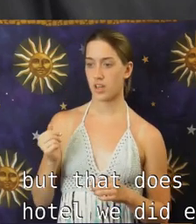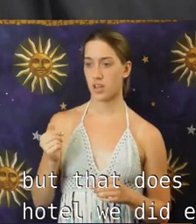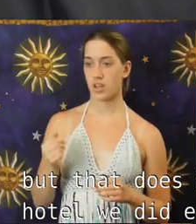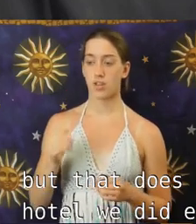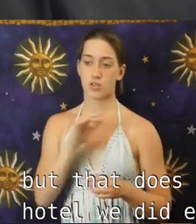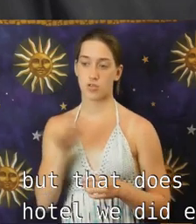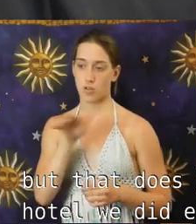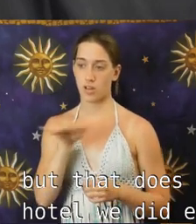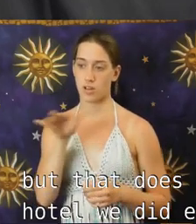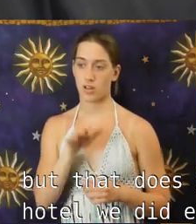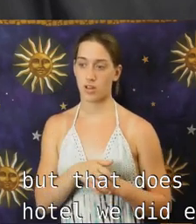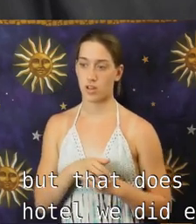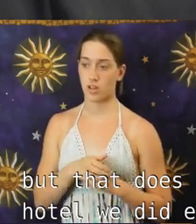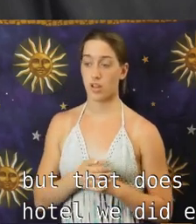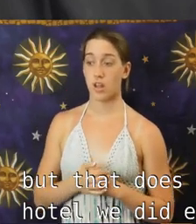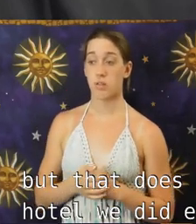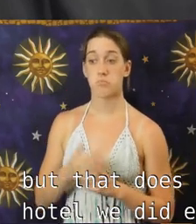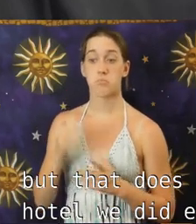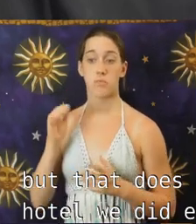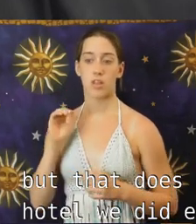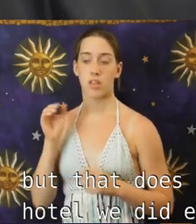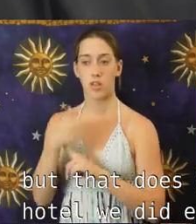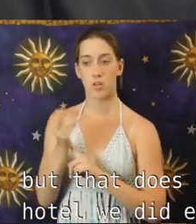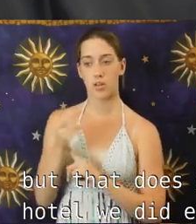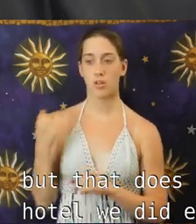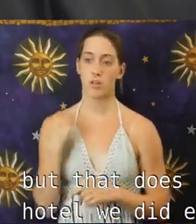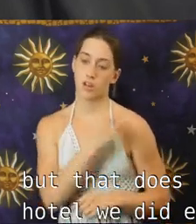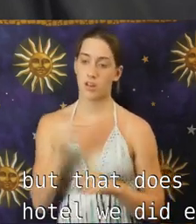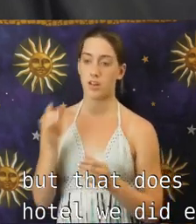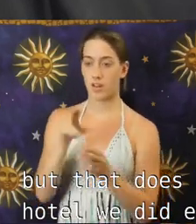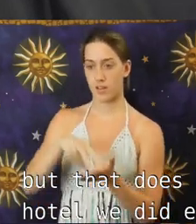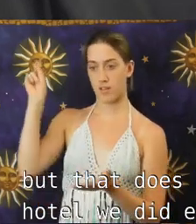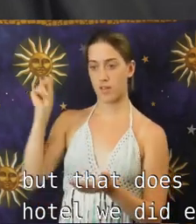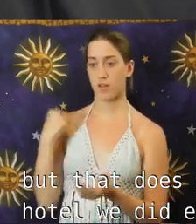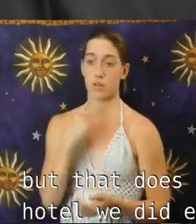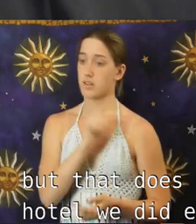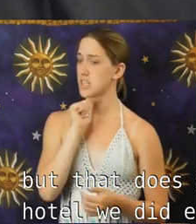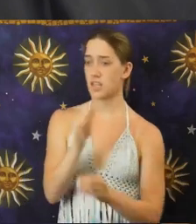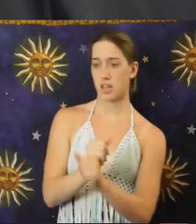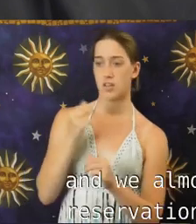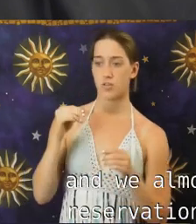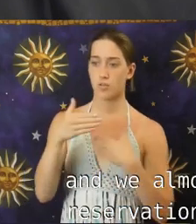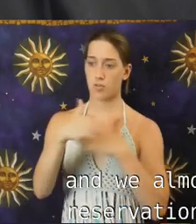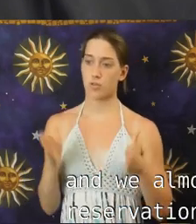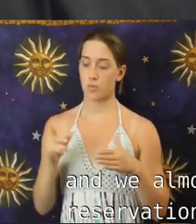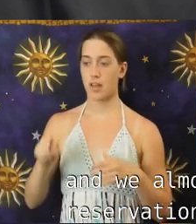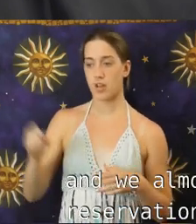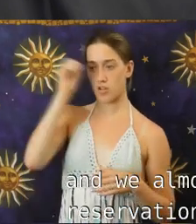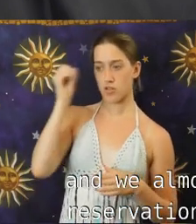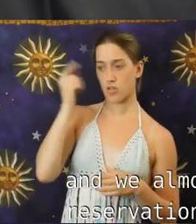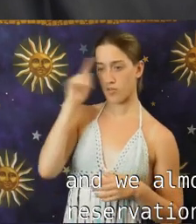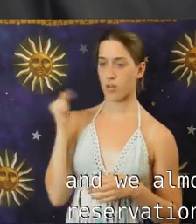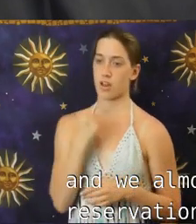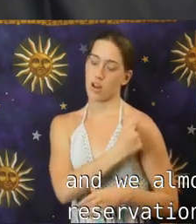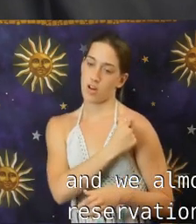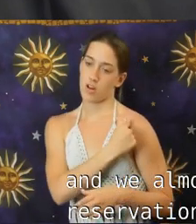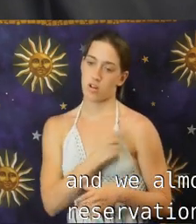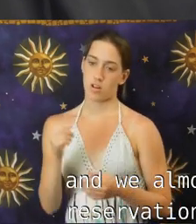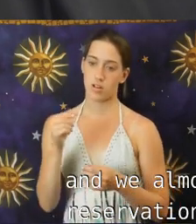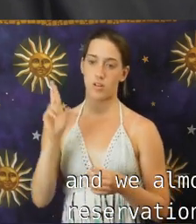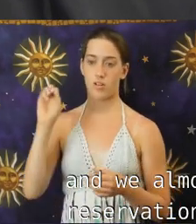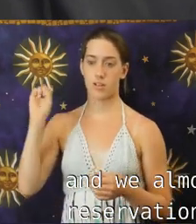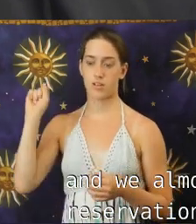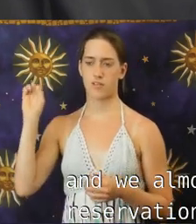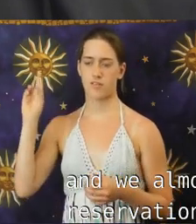funny anecdote that apparently the motel we did end up finding changed management, and we almost didn't. They had to